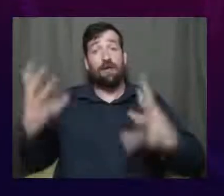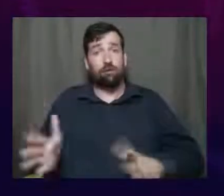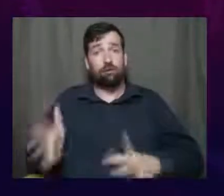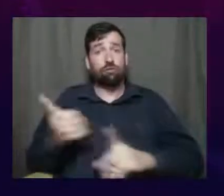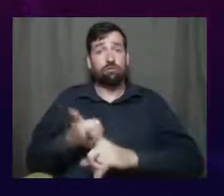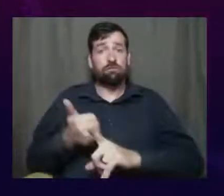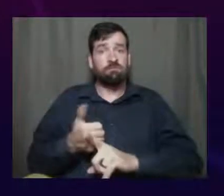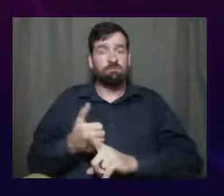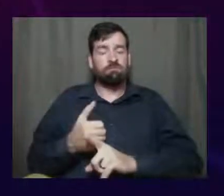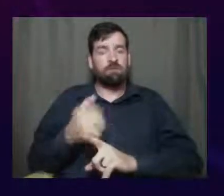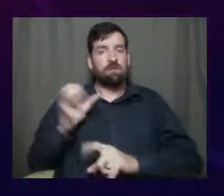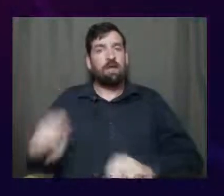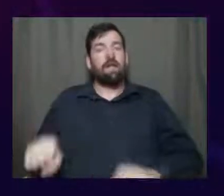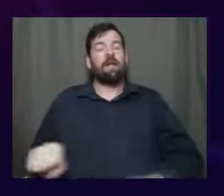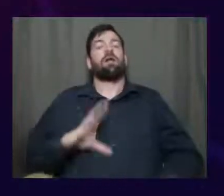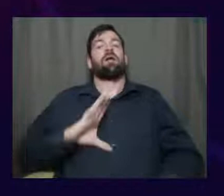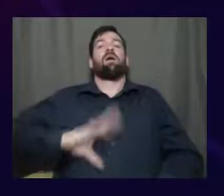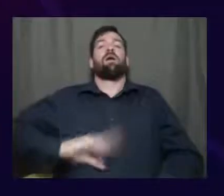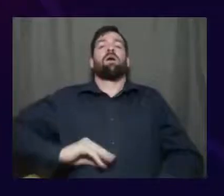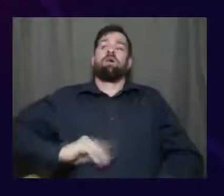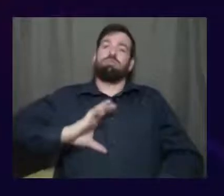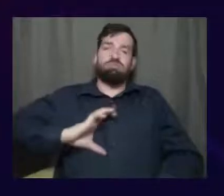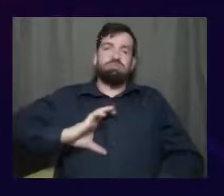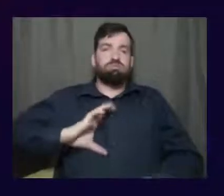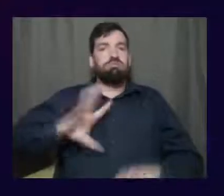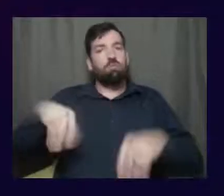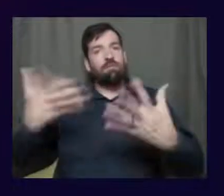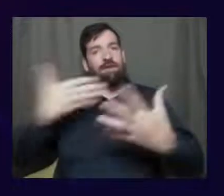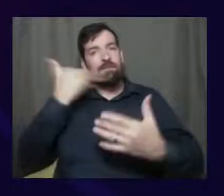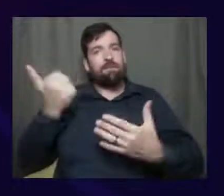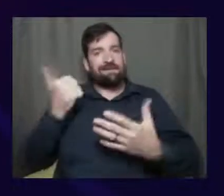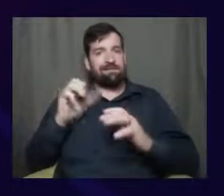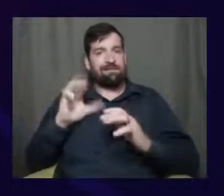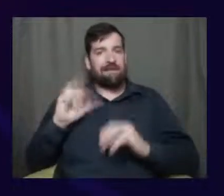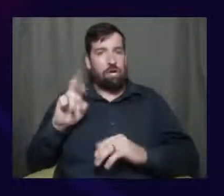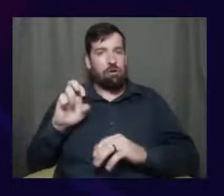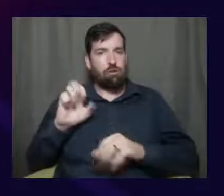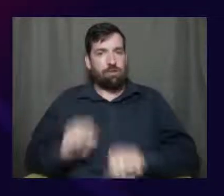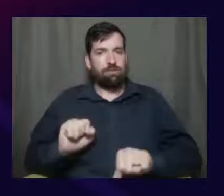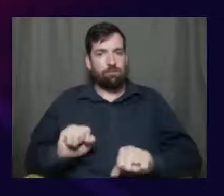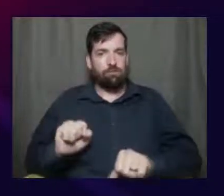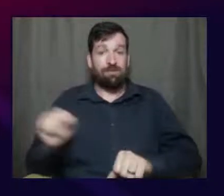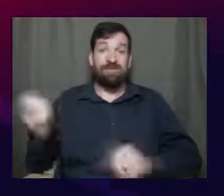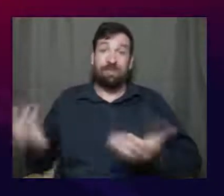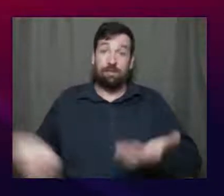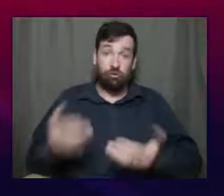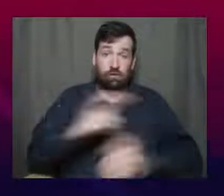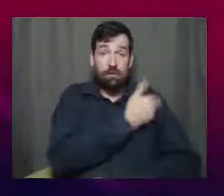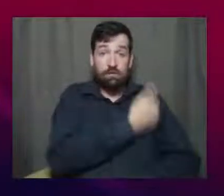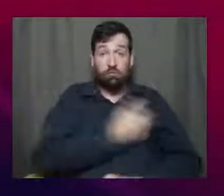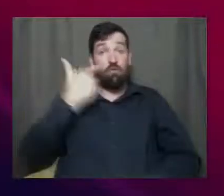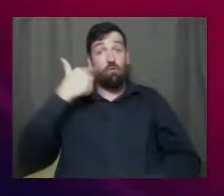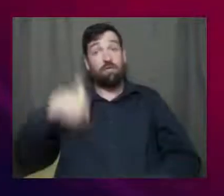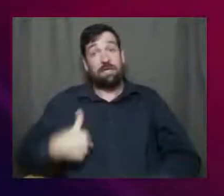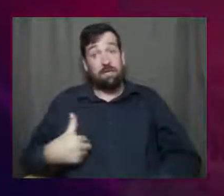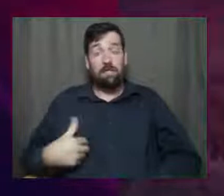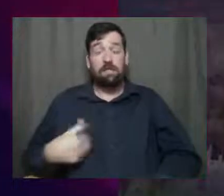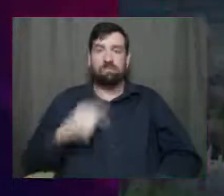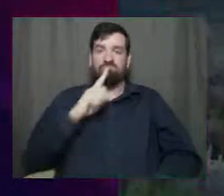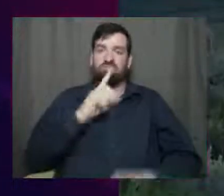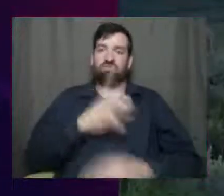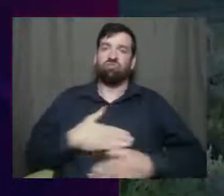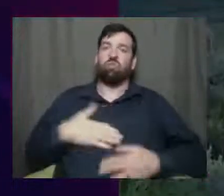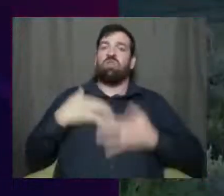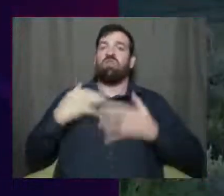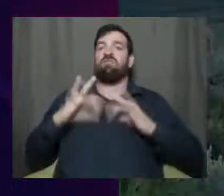recharge, to be able to deliver the best possible care when they're back in the hospital. And so for me in particular, I really enjoy family time, and I really